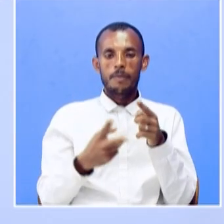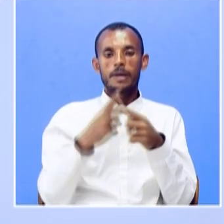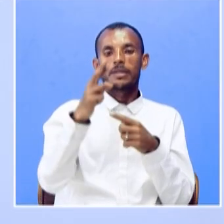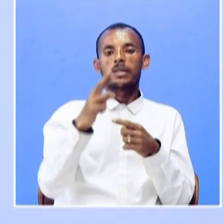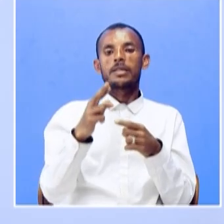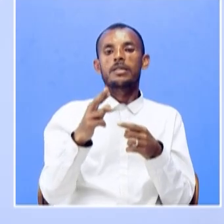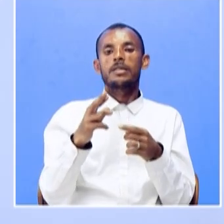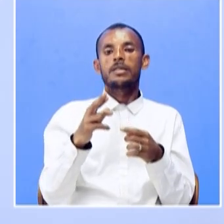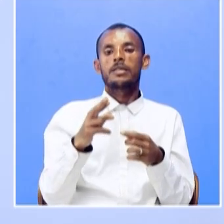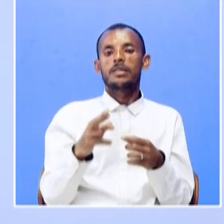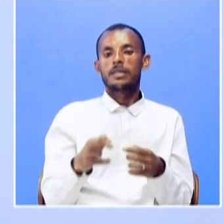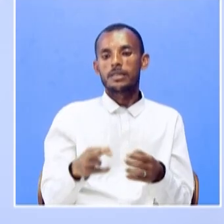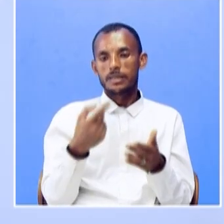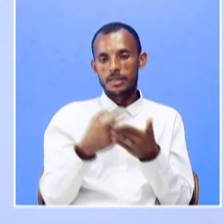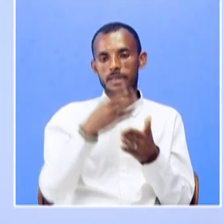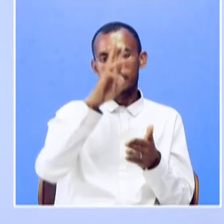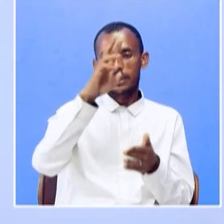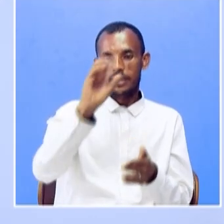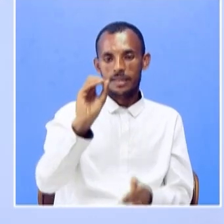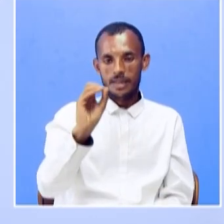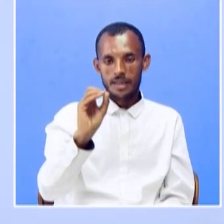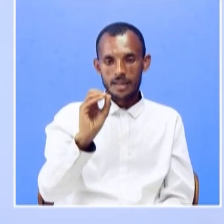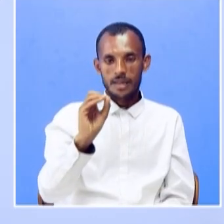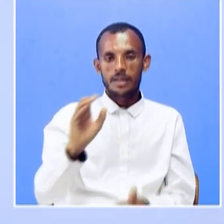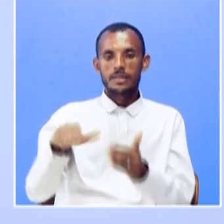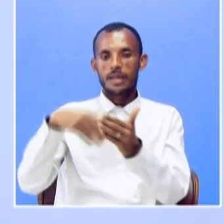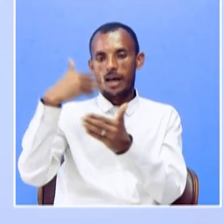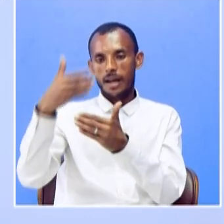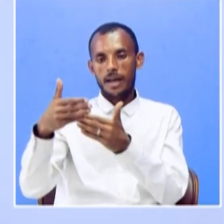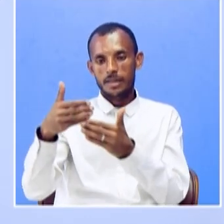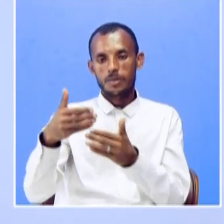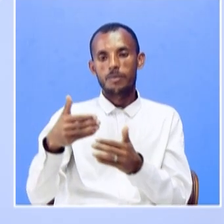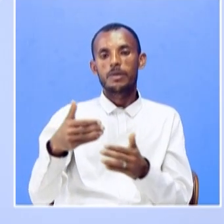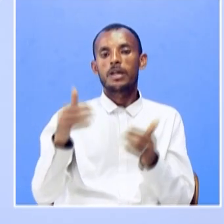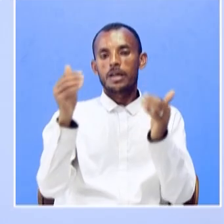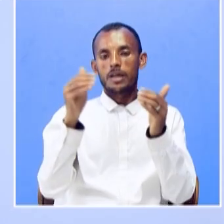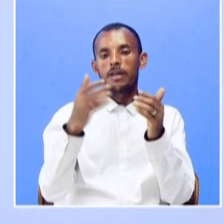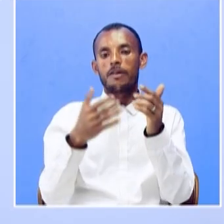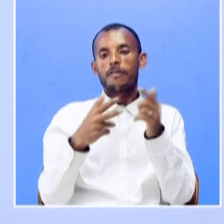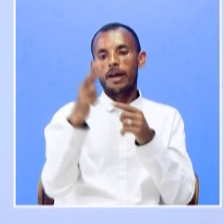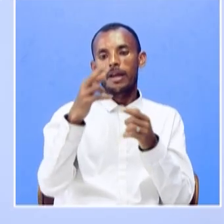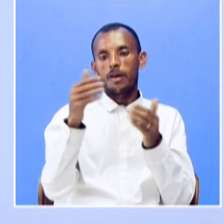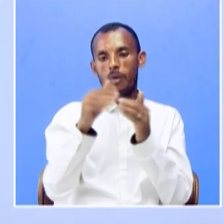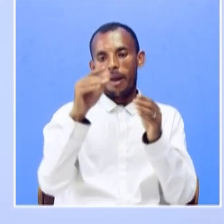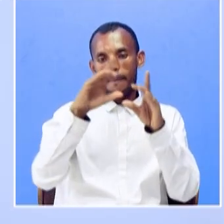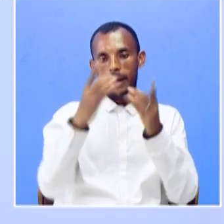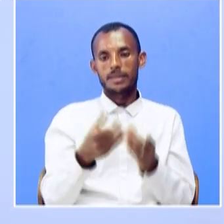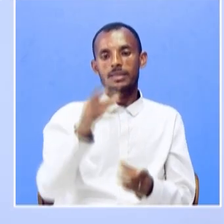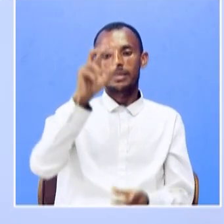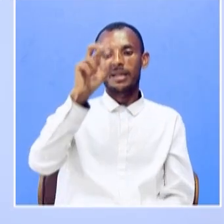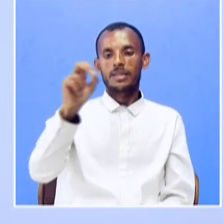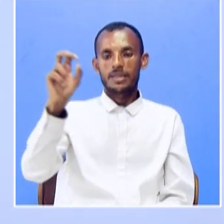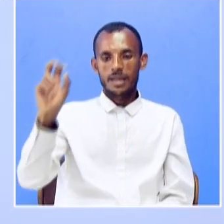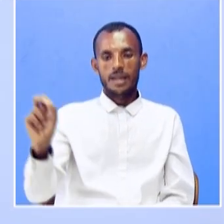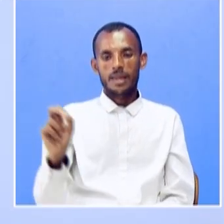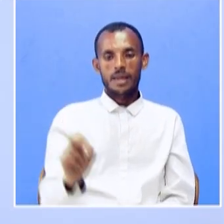means if this angle is 60 degrees, this angle will be divided into two equal parts, 30 and 30. So